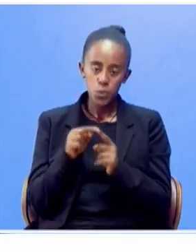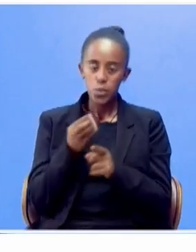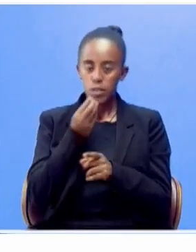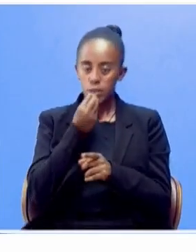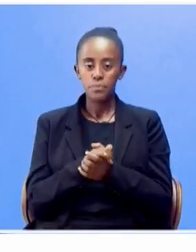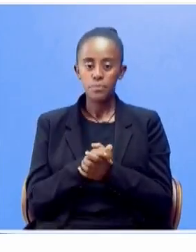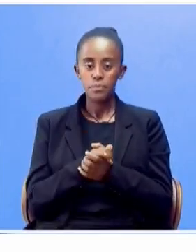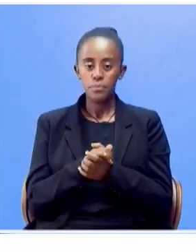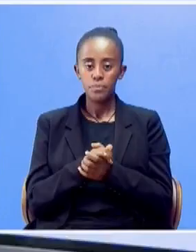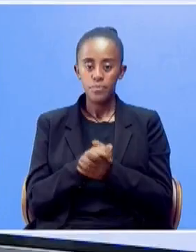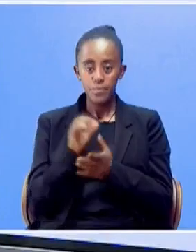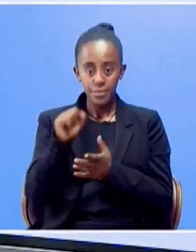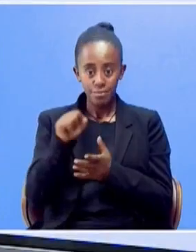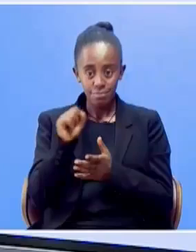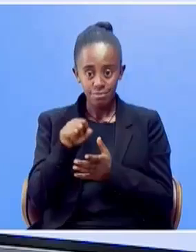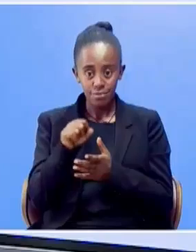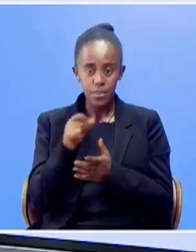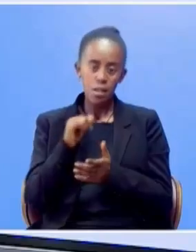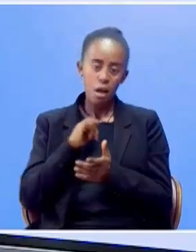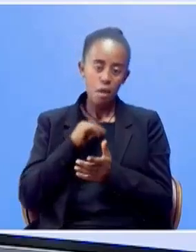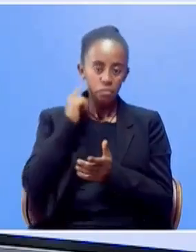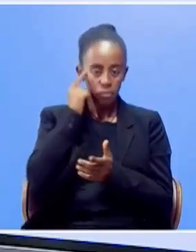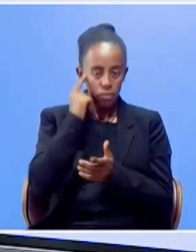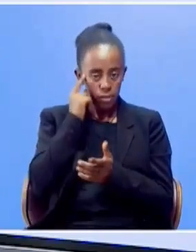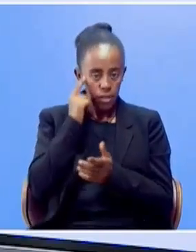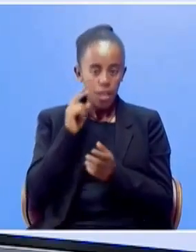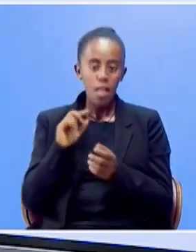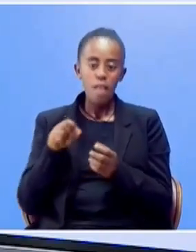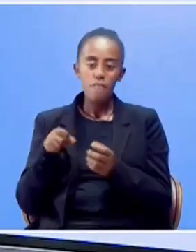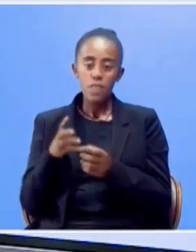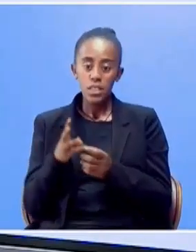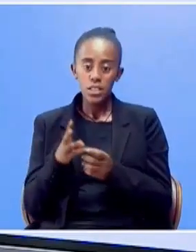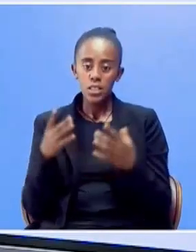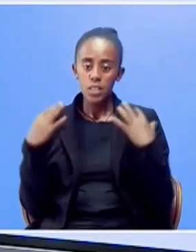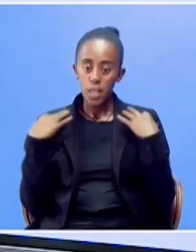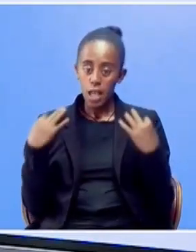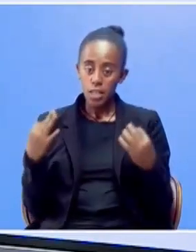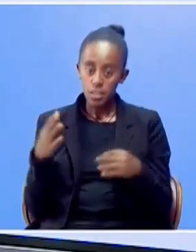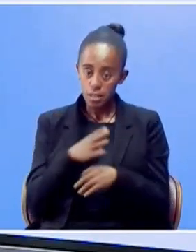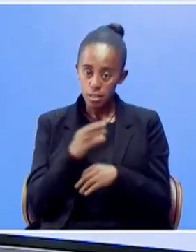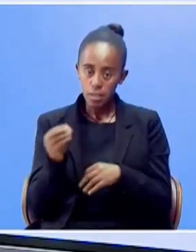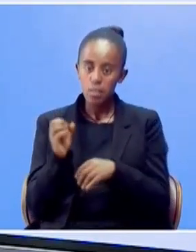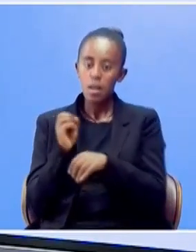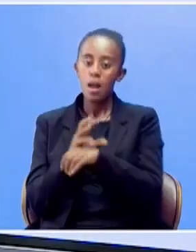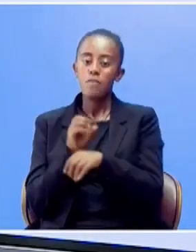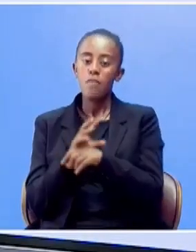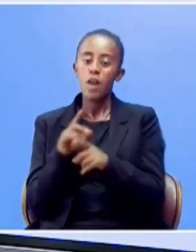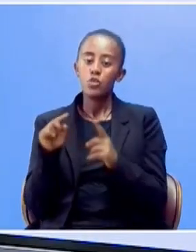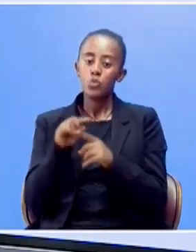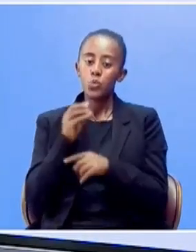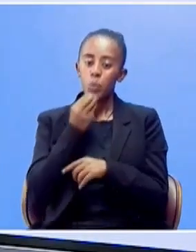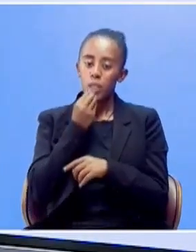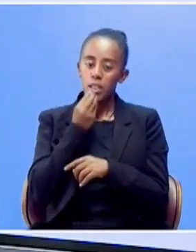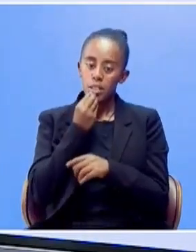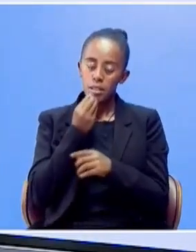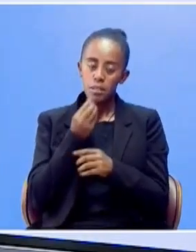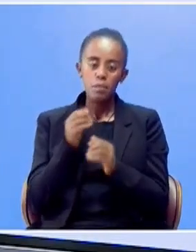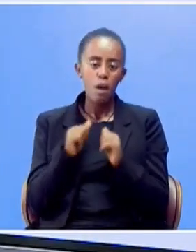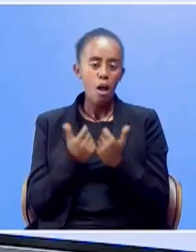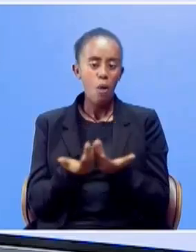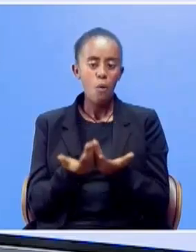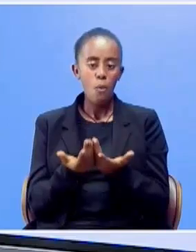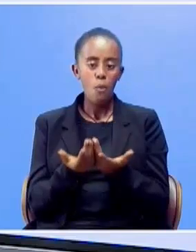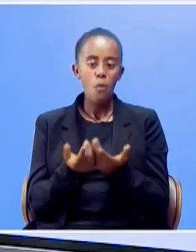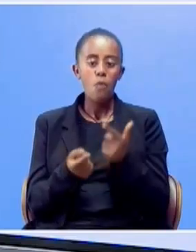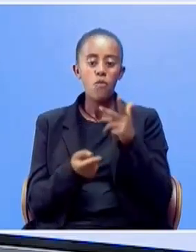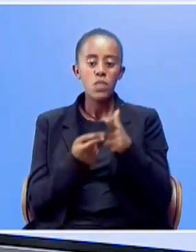to eat, yes. I think vegetables are healthy and advised to eat. How about for